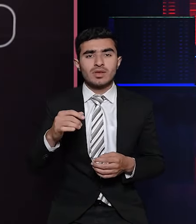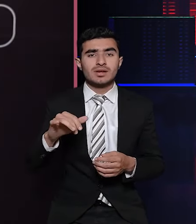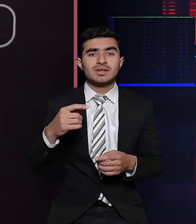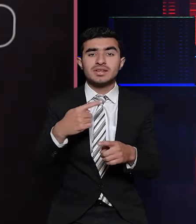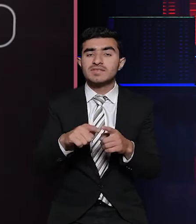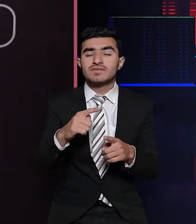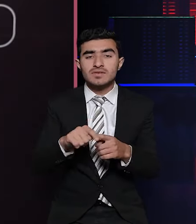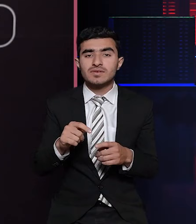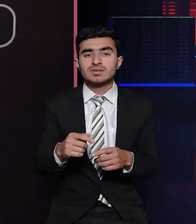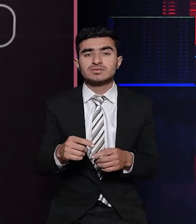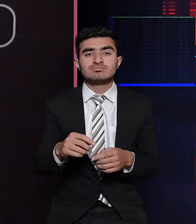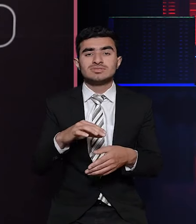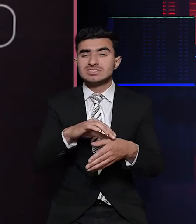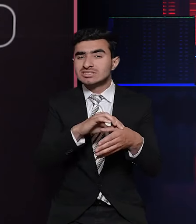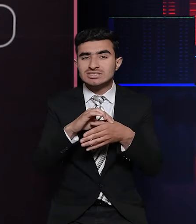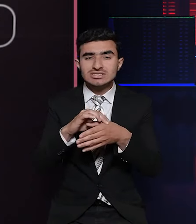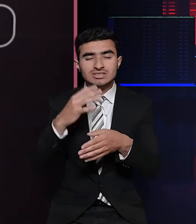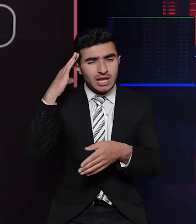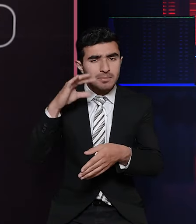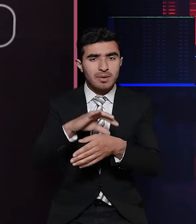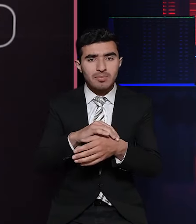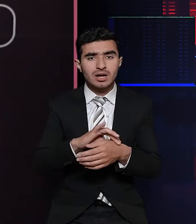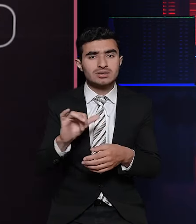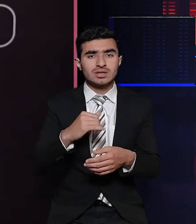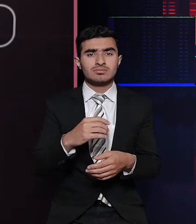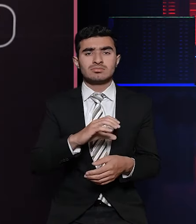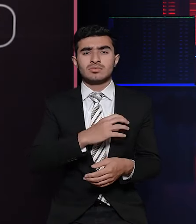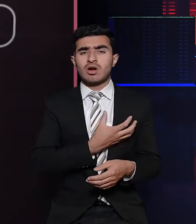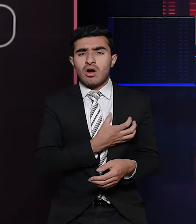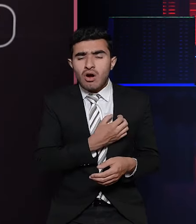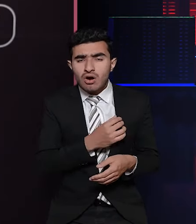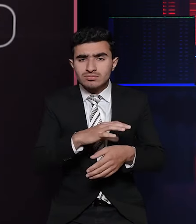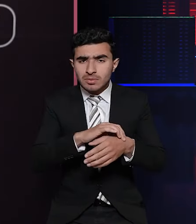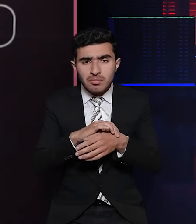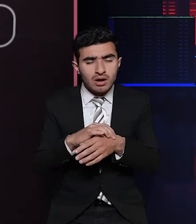heart diseases, cancer, depression, obesity,